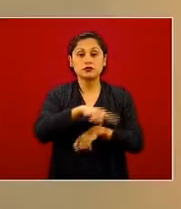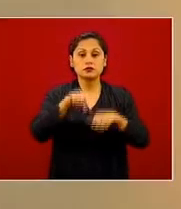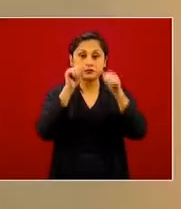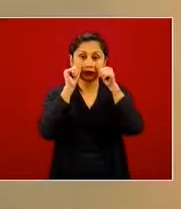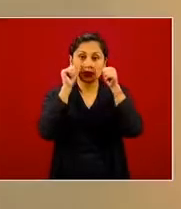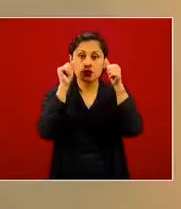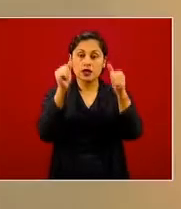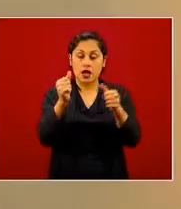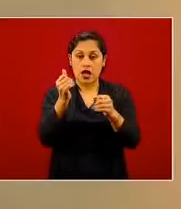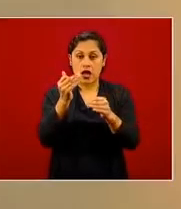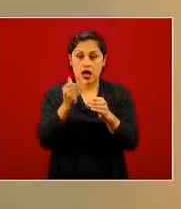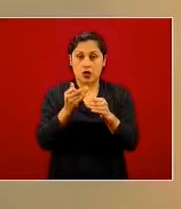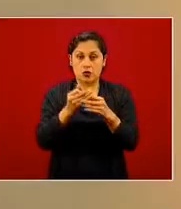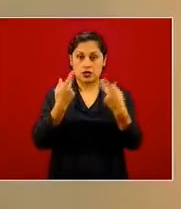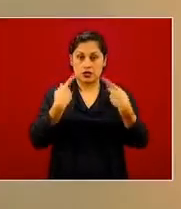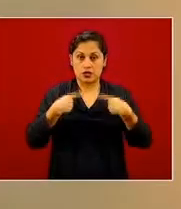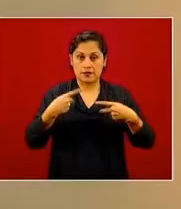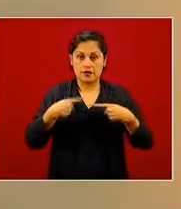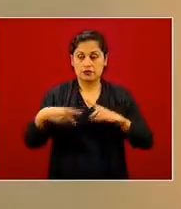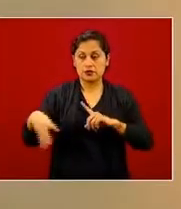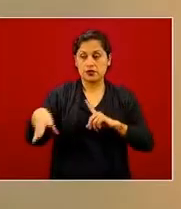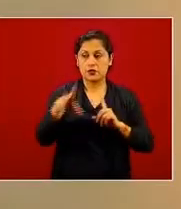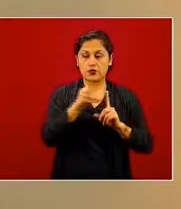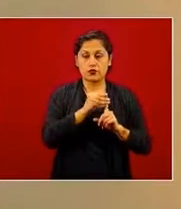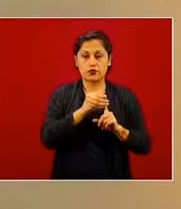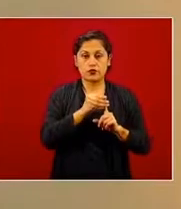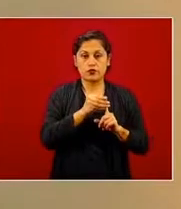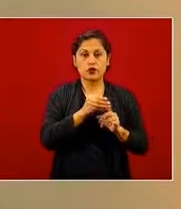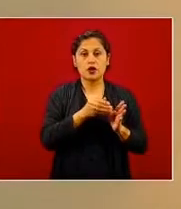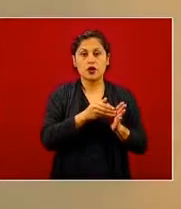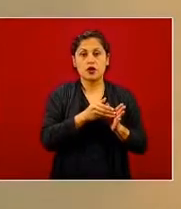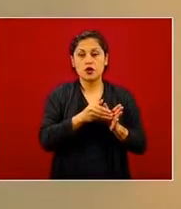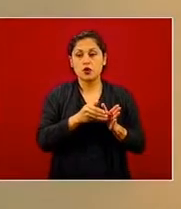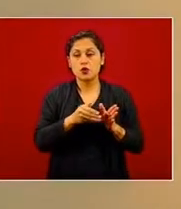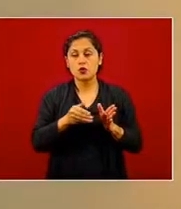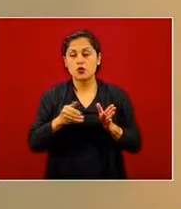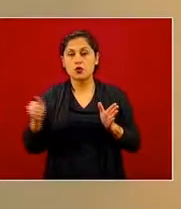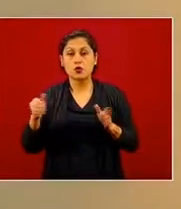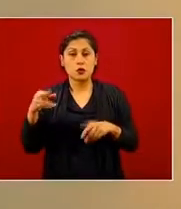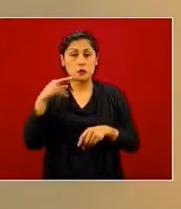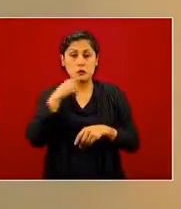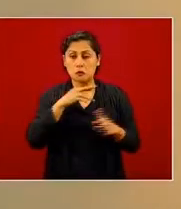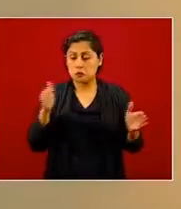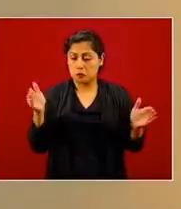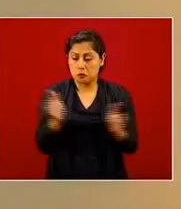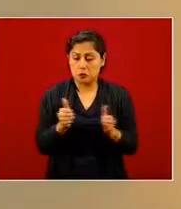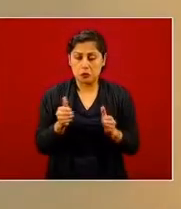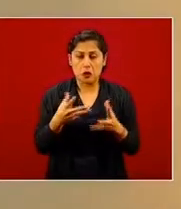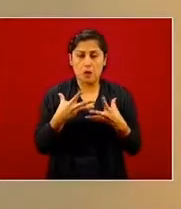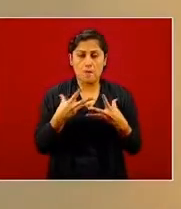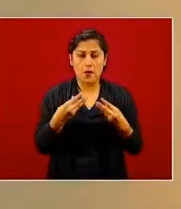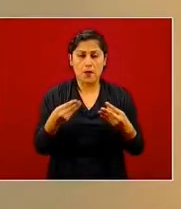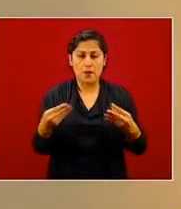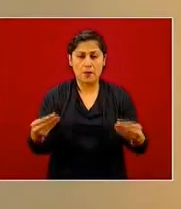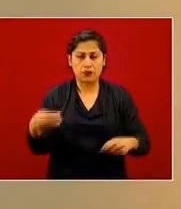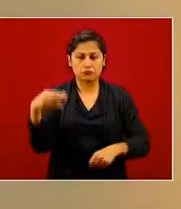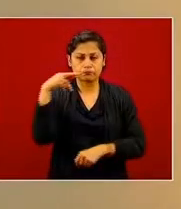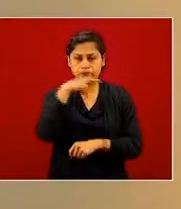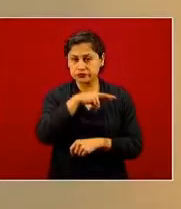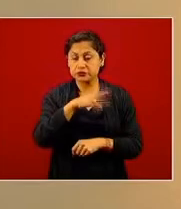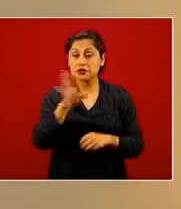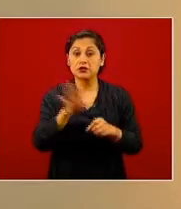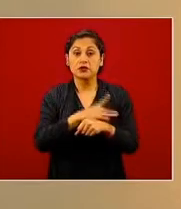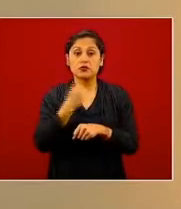is for cases and contagion. We want them to happen in a longer period of time so that it